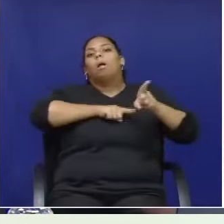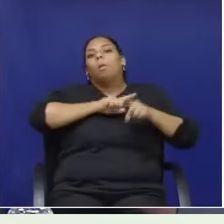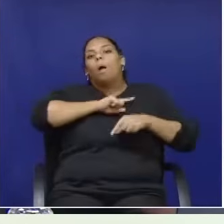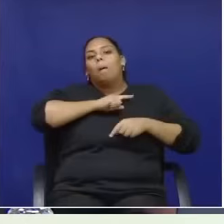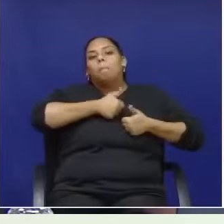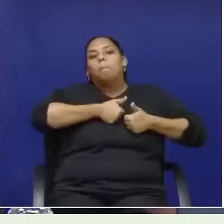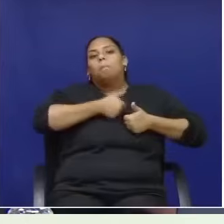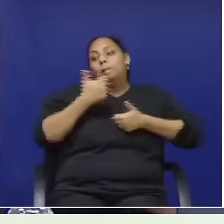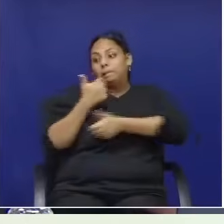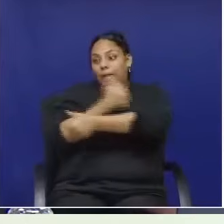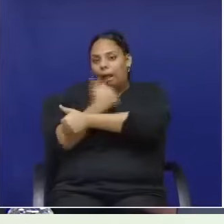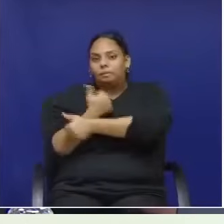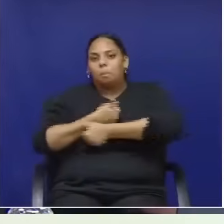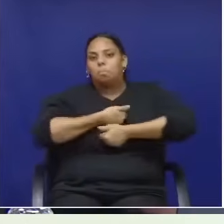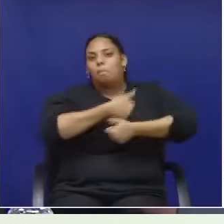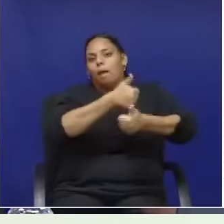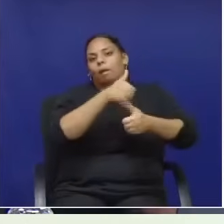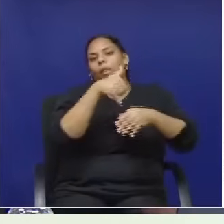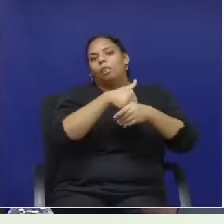Minister.